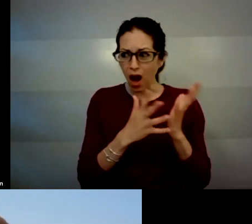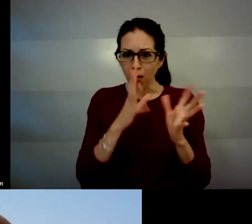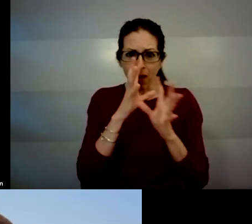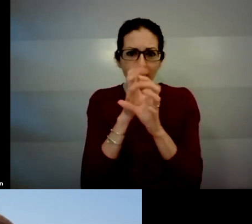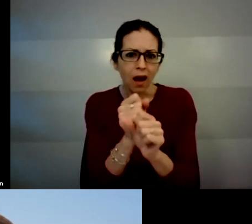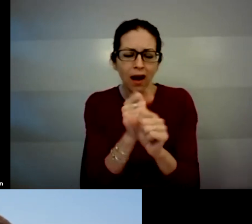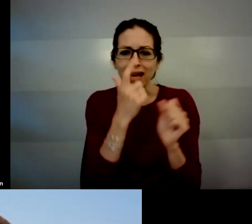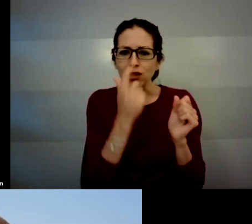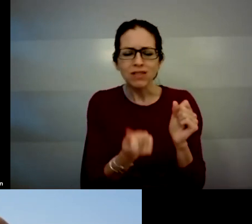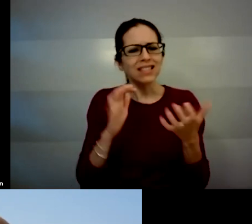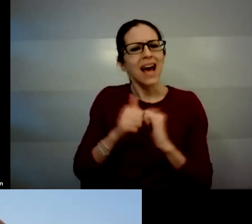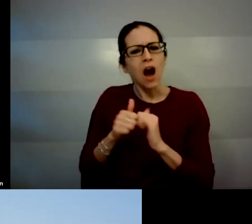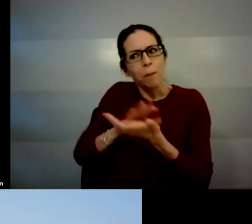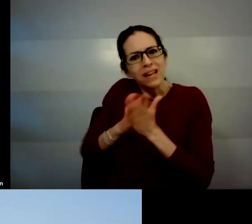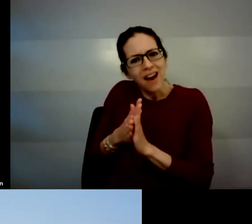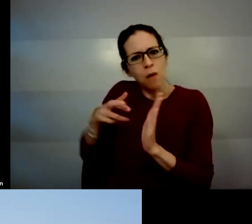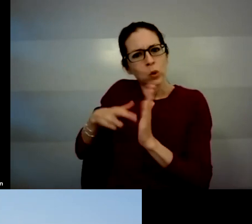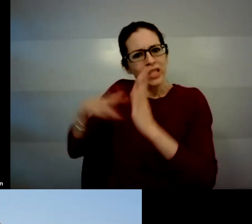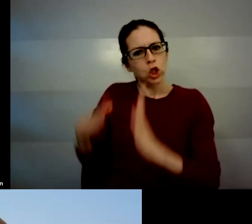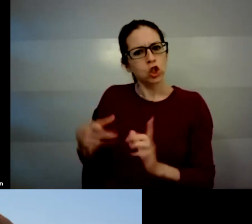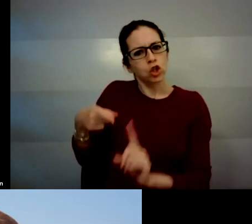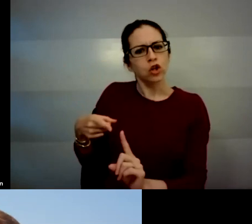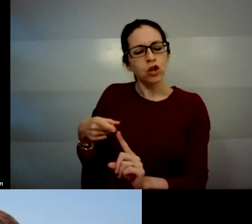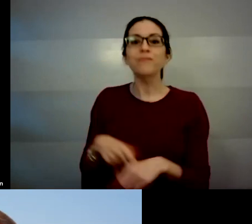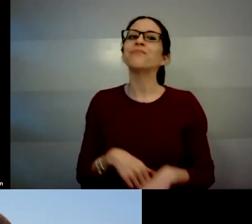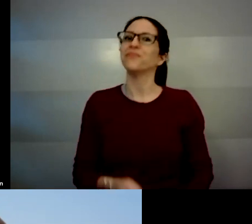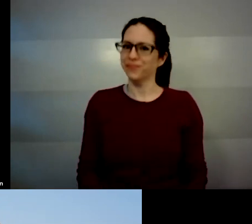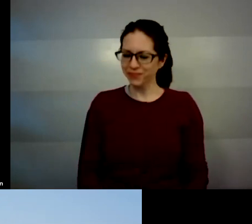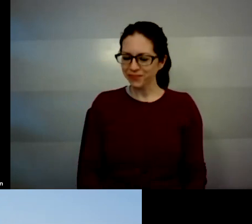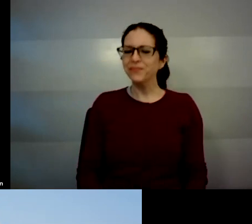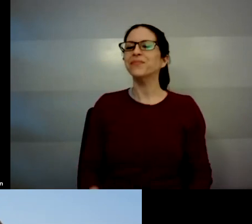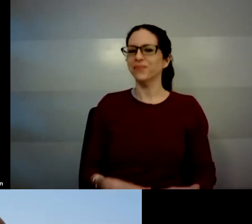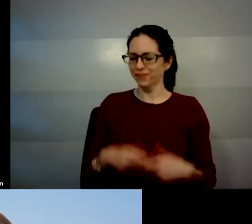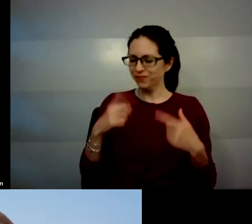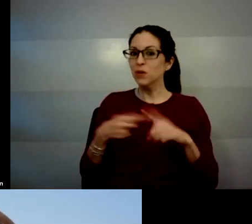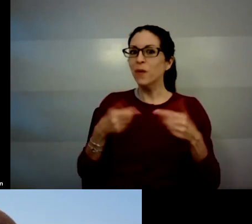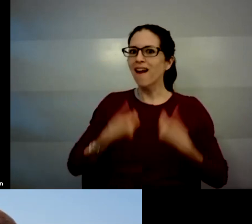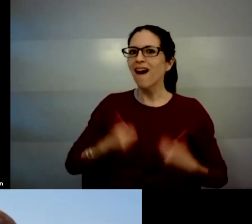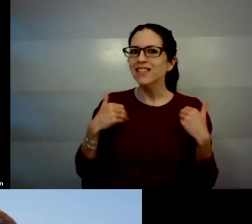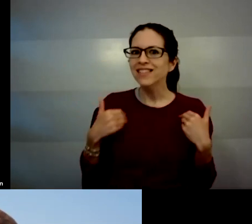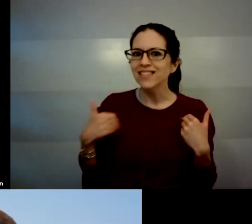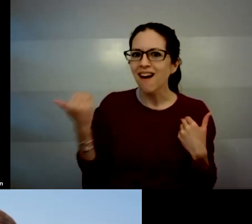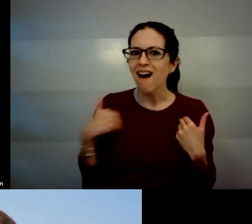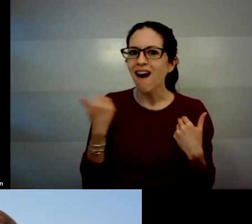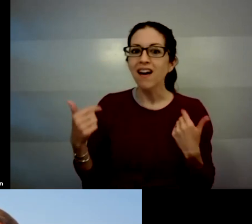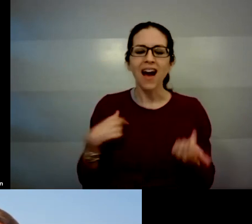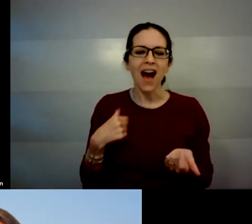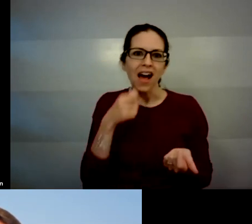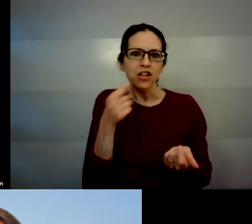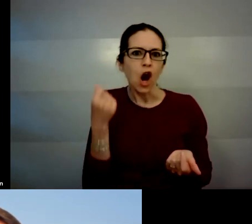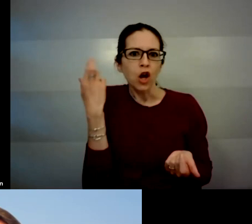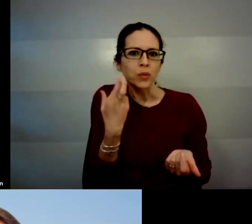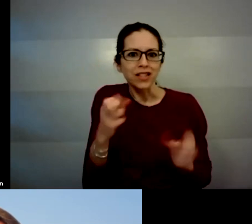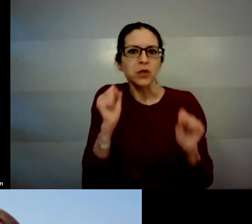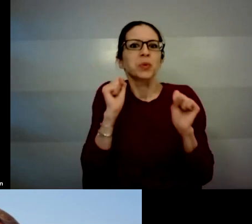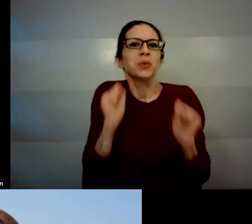this as a career? Yeah, so when I was younger, I did not know that career that somebody could have. And I